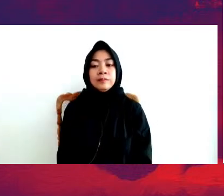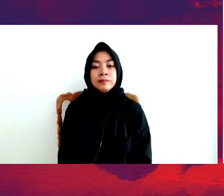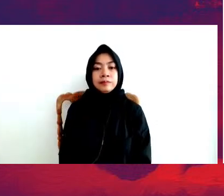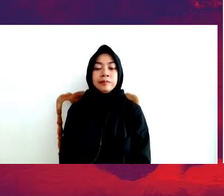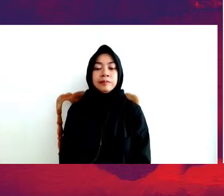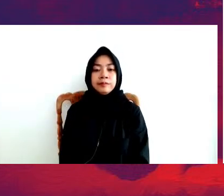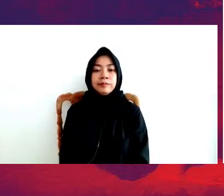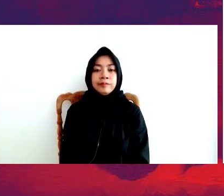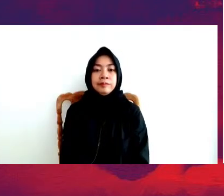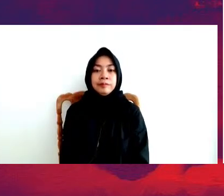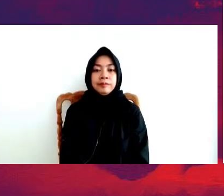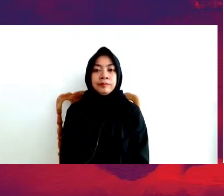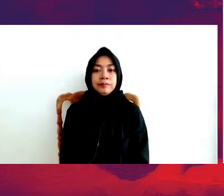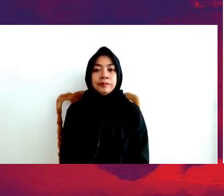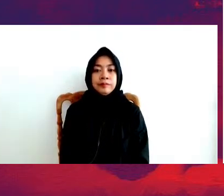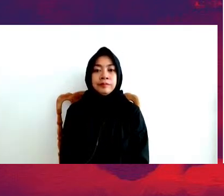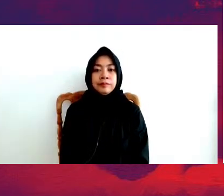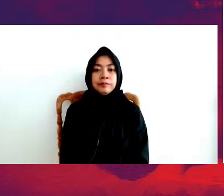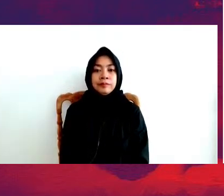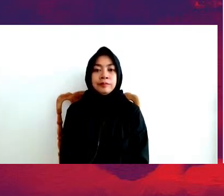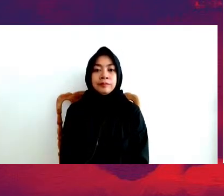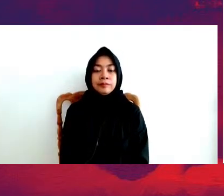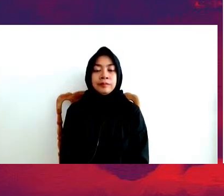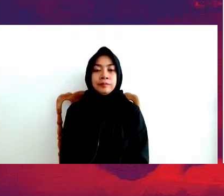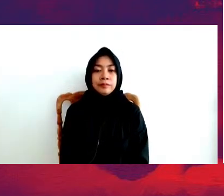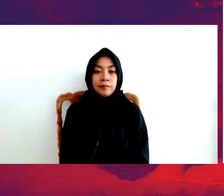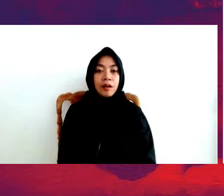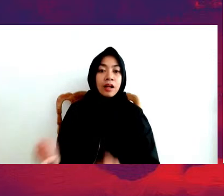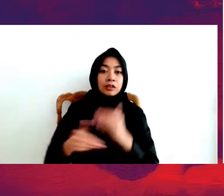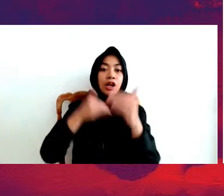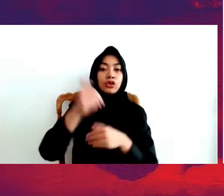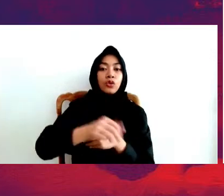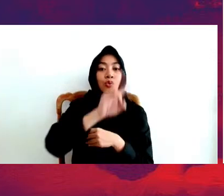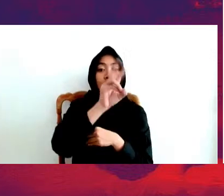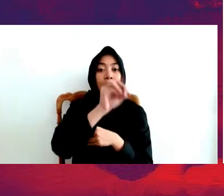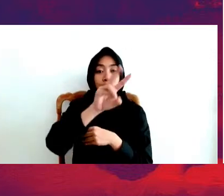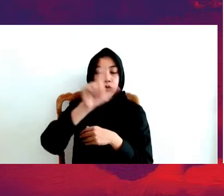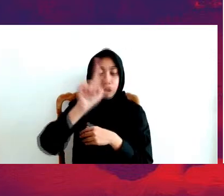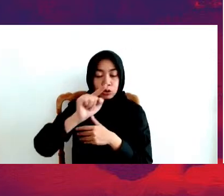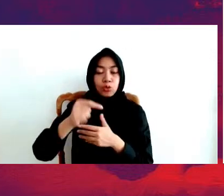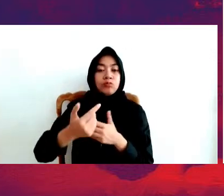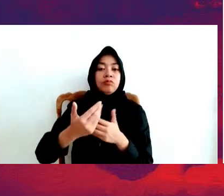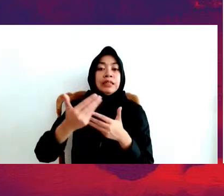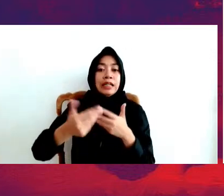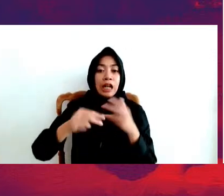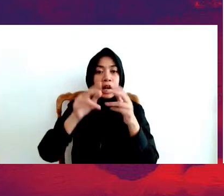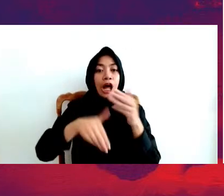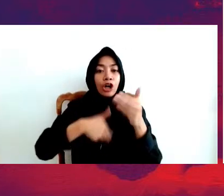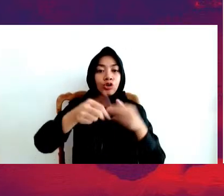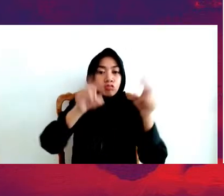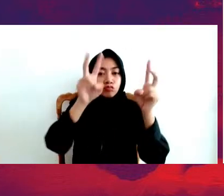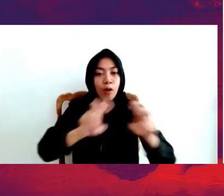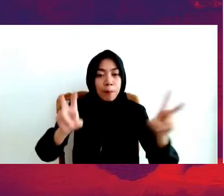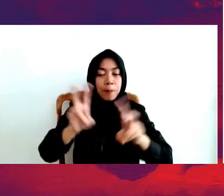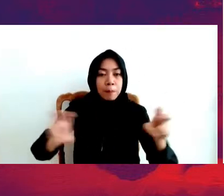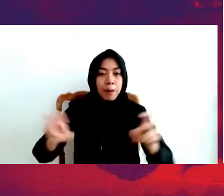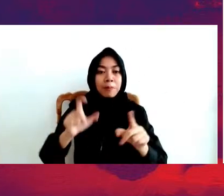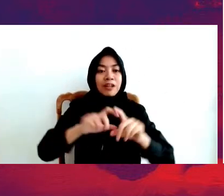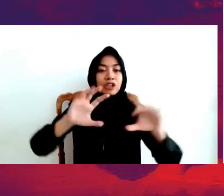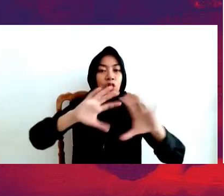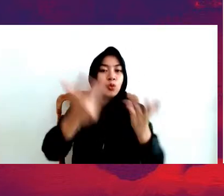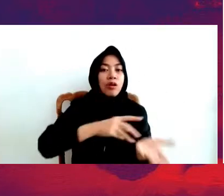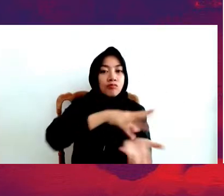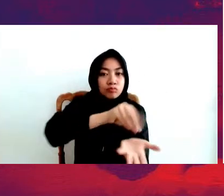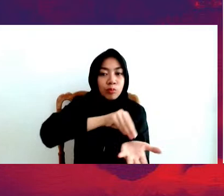In 2021, we took another step by using the global data and disaggregating the